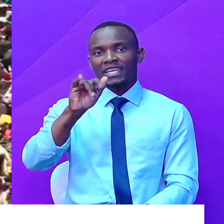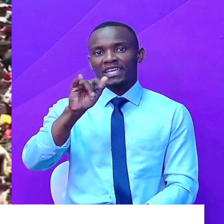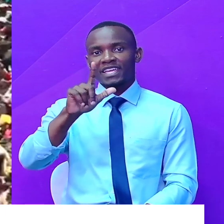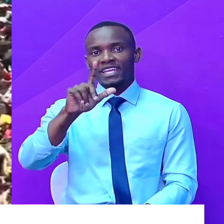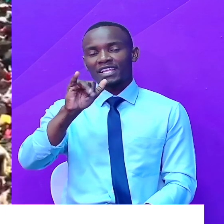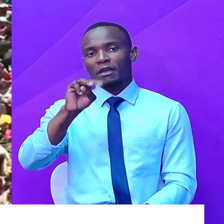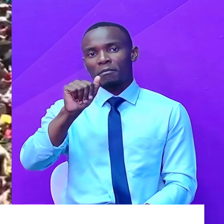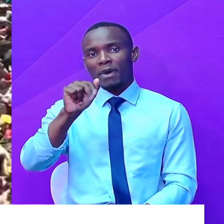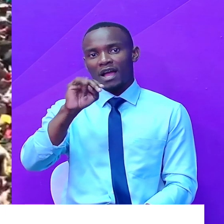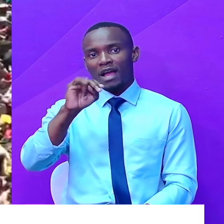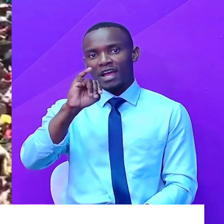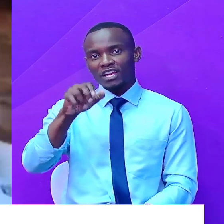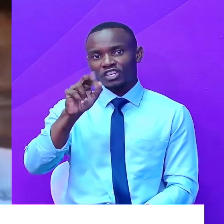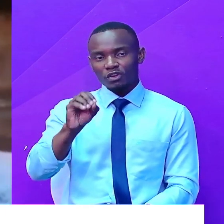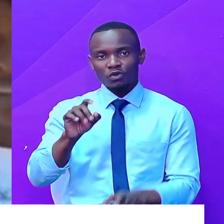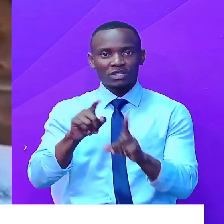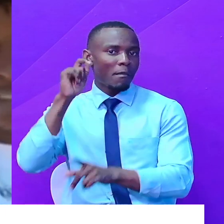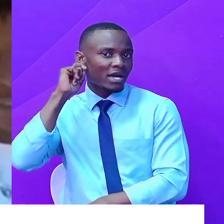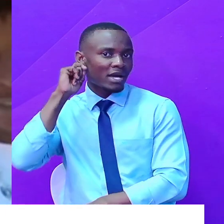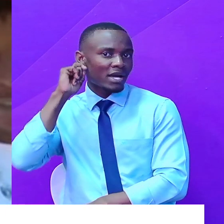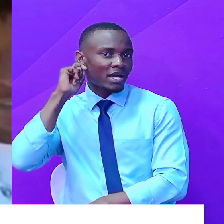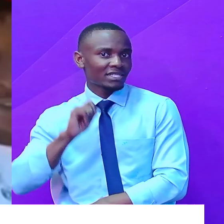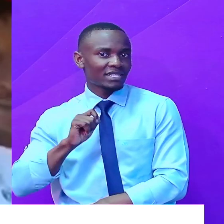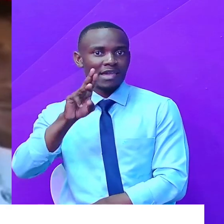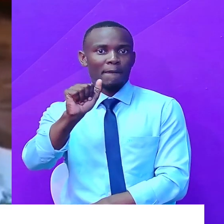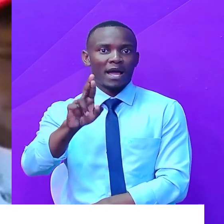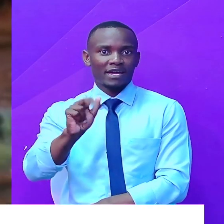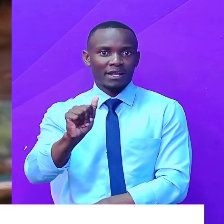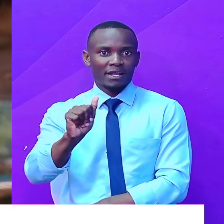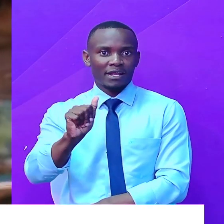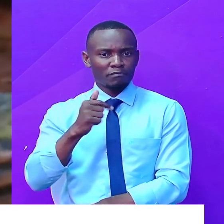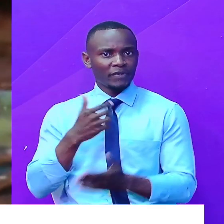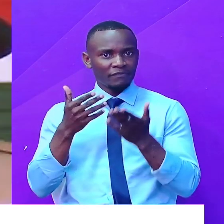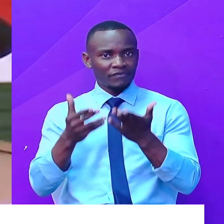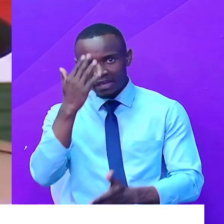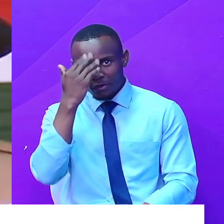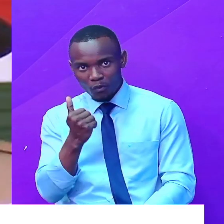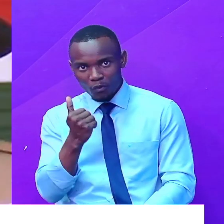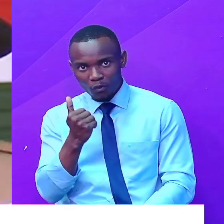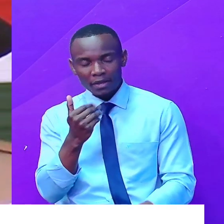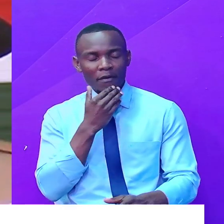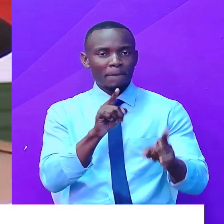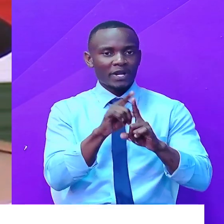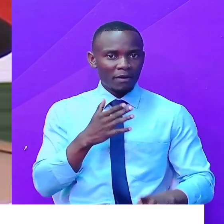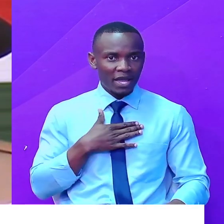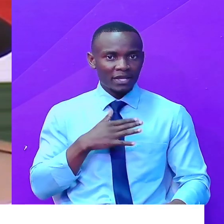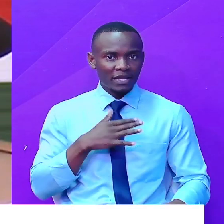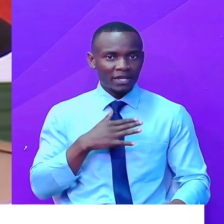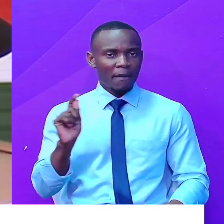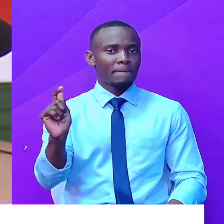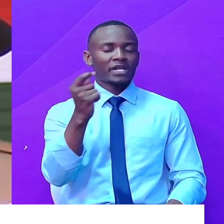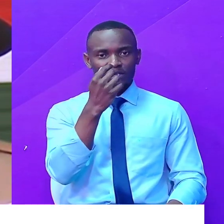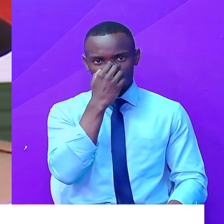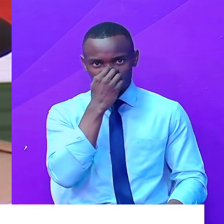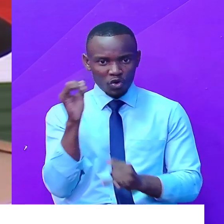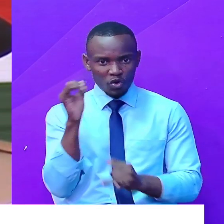I am here in the invitation of my brother, President William Ruto, as